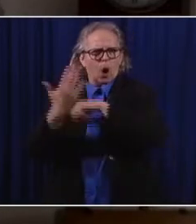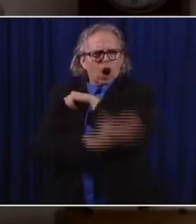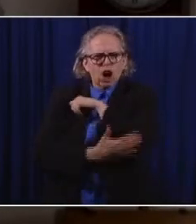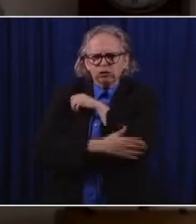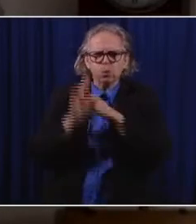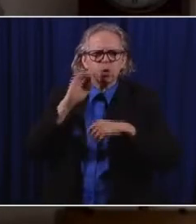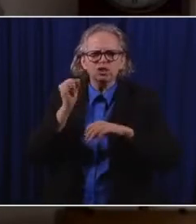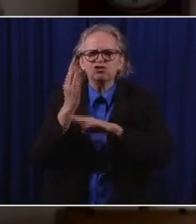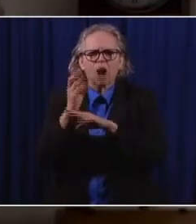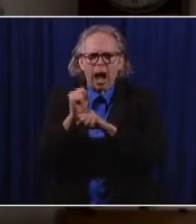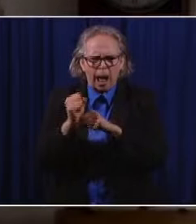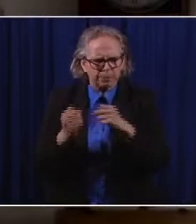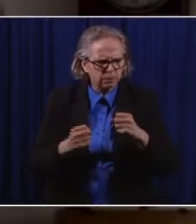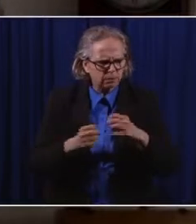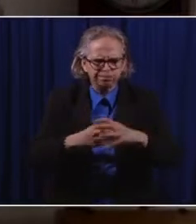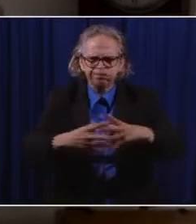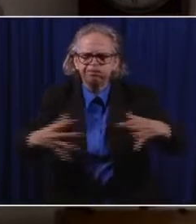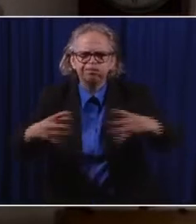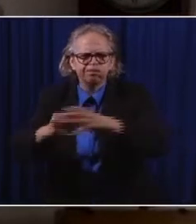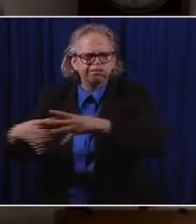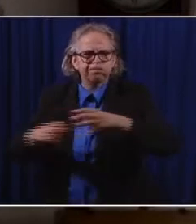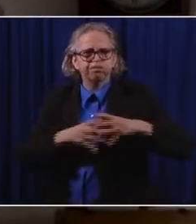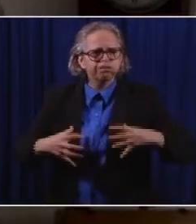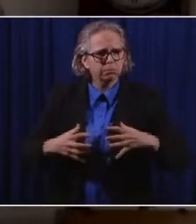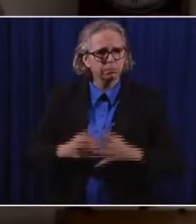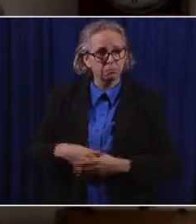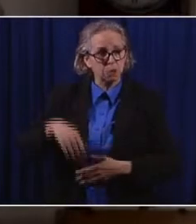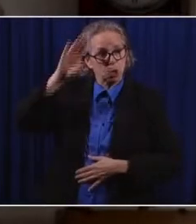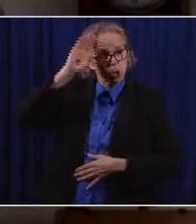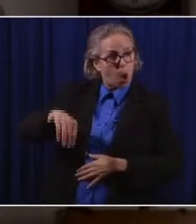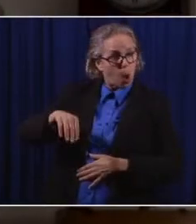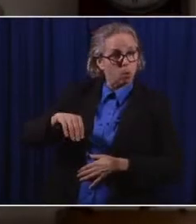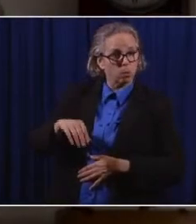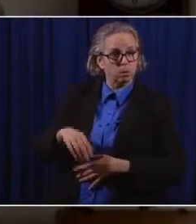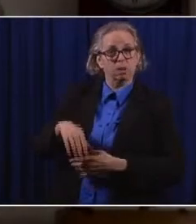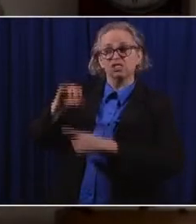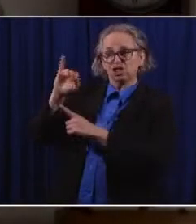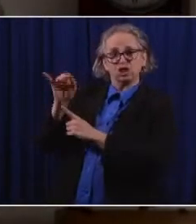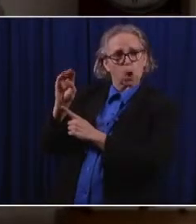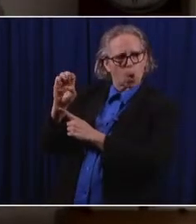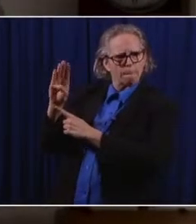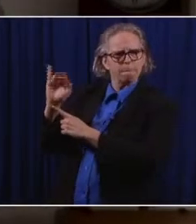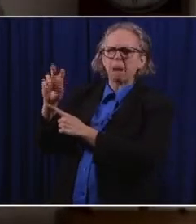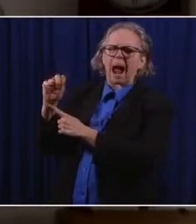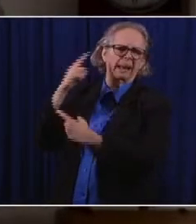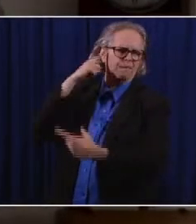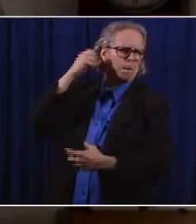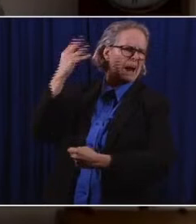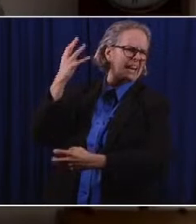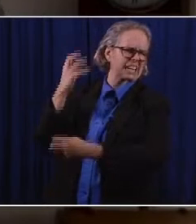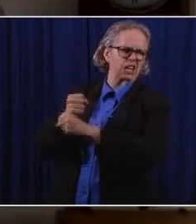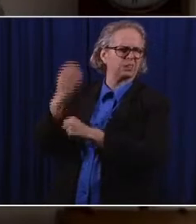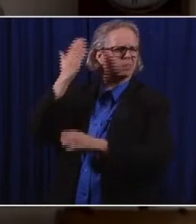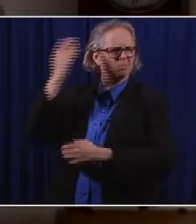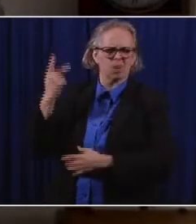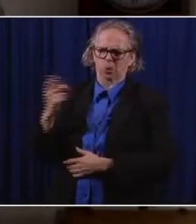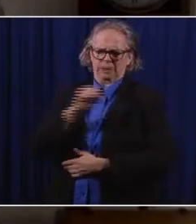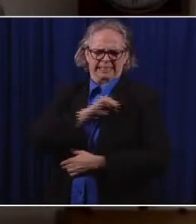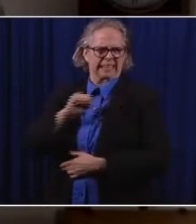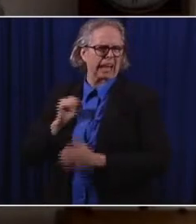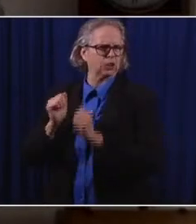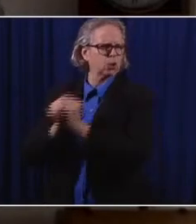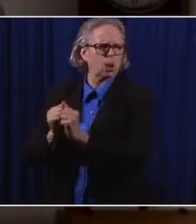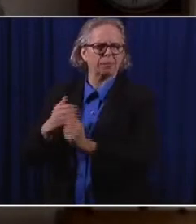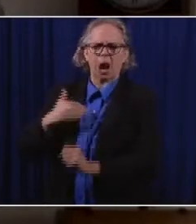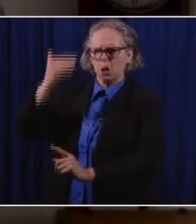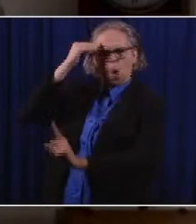I've known Joe Biden for many years, having served in the United States Senate with him. While many